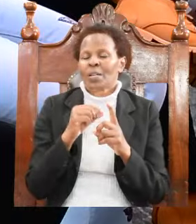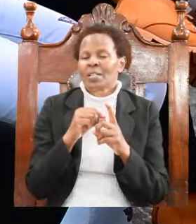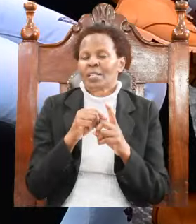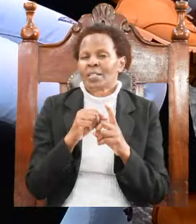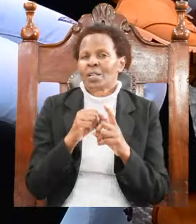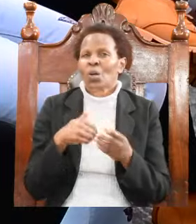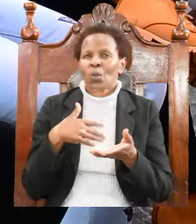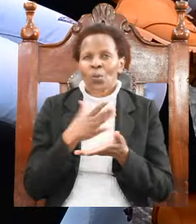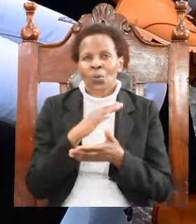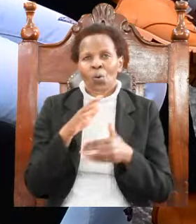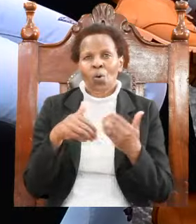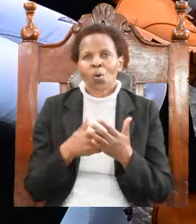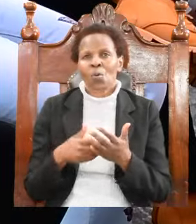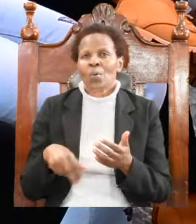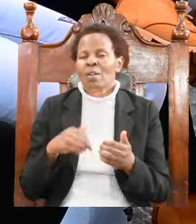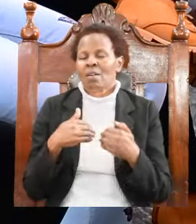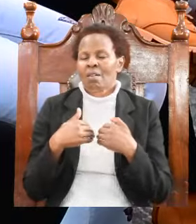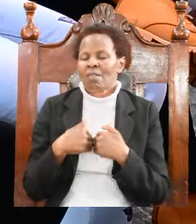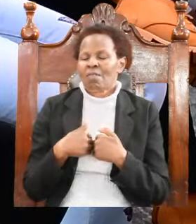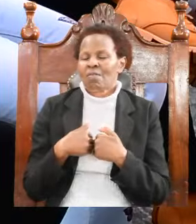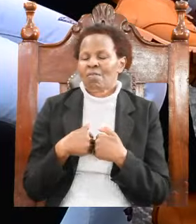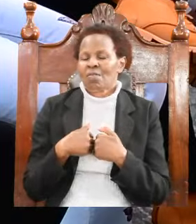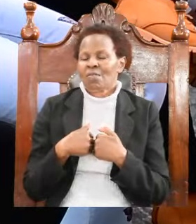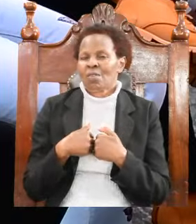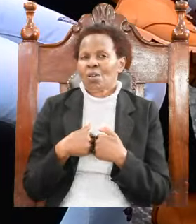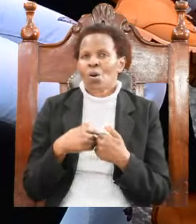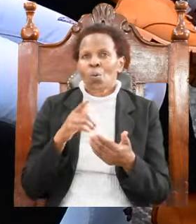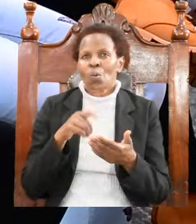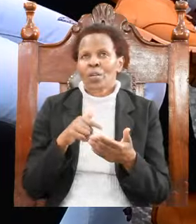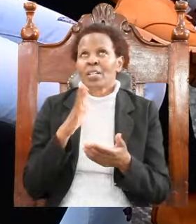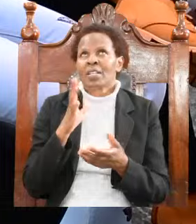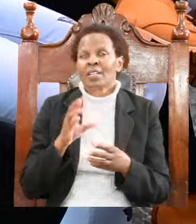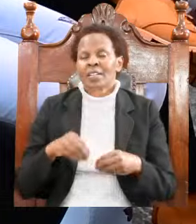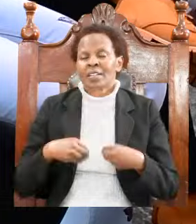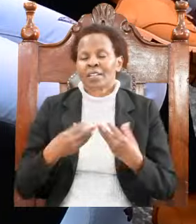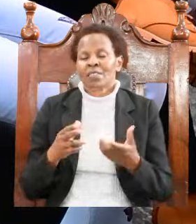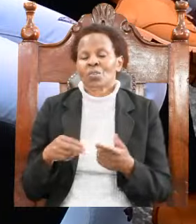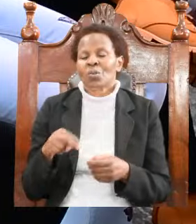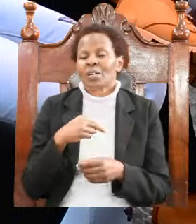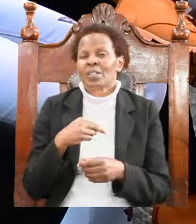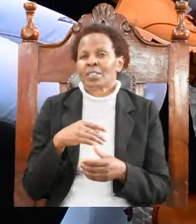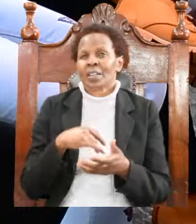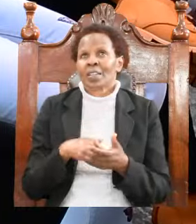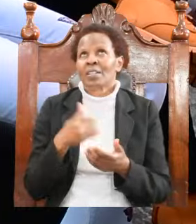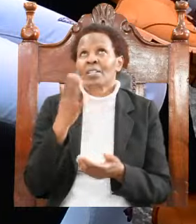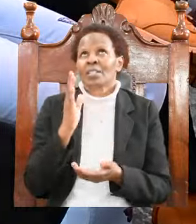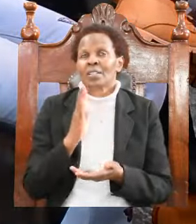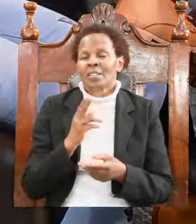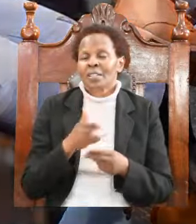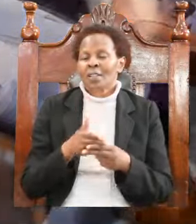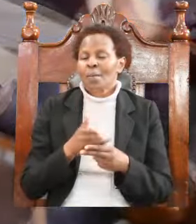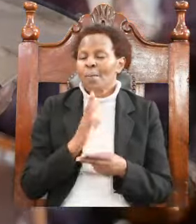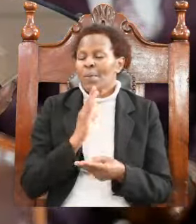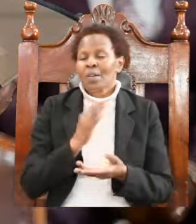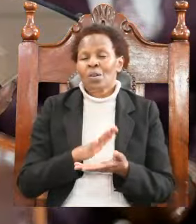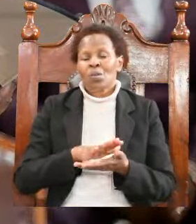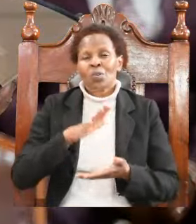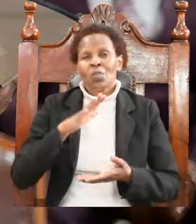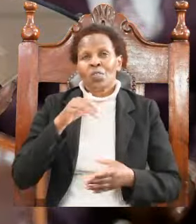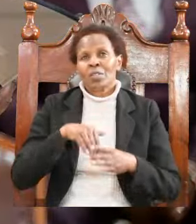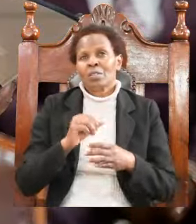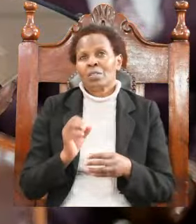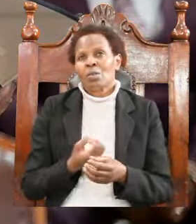through everything that we are, through everything that you have given to us, and that your name will be glorified in our